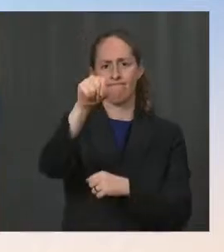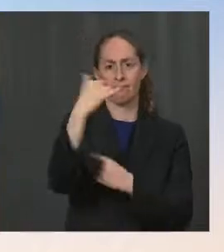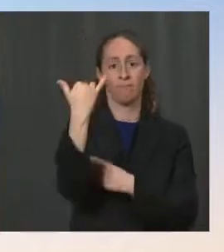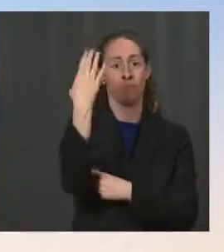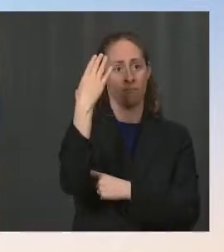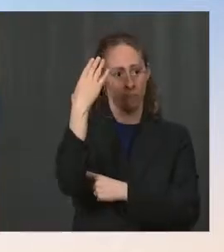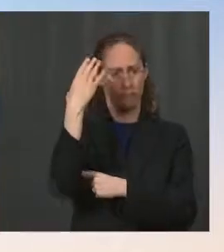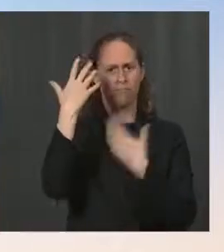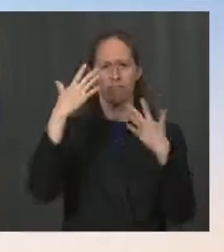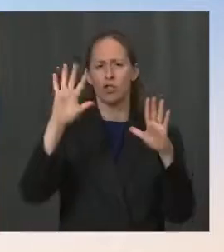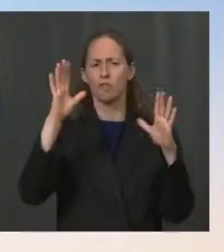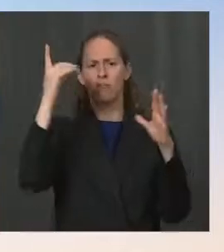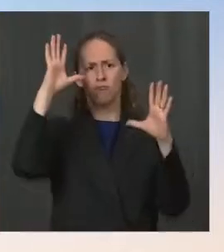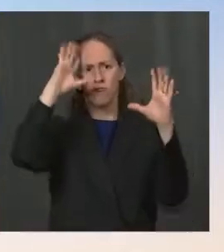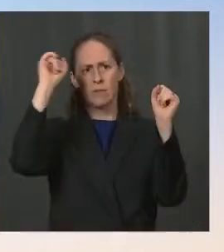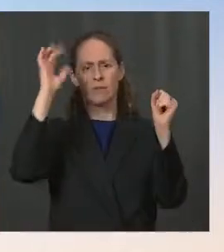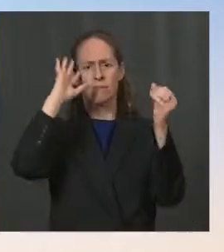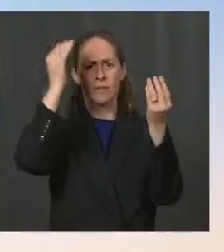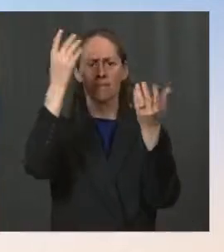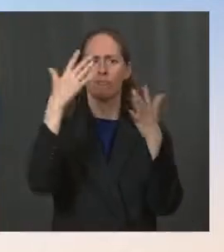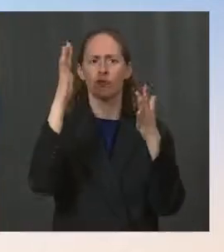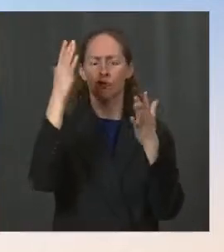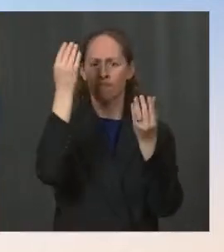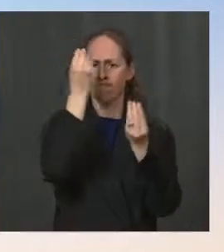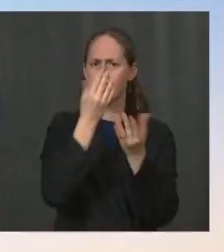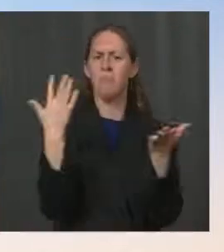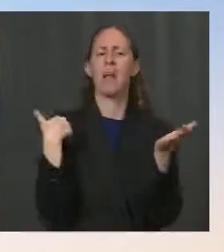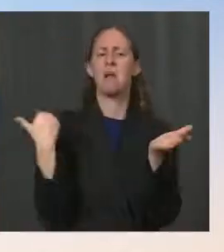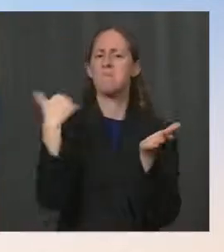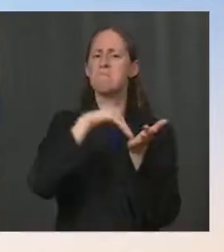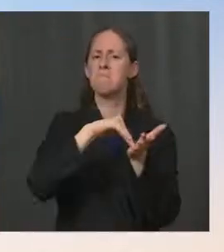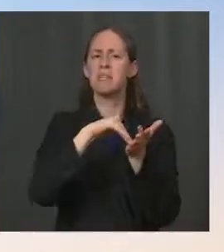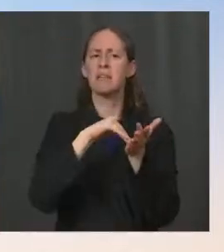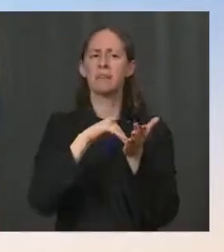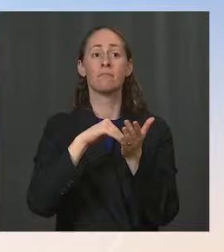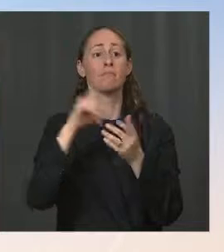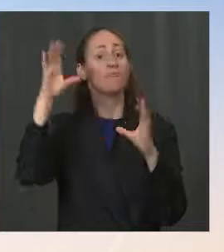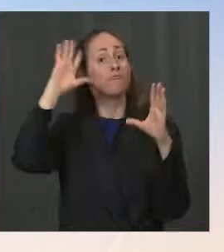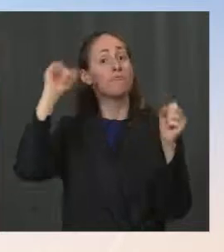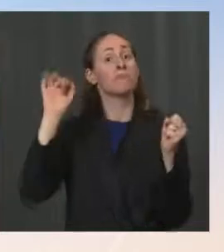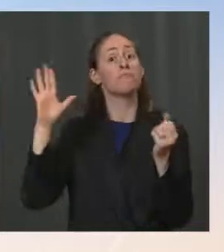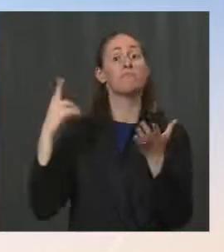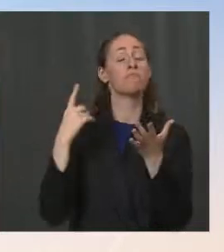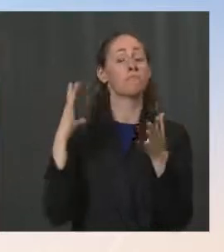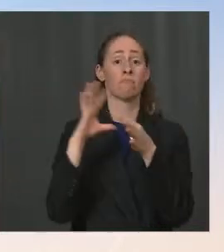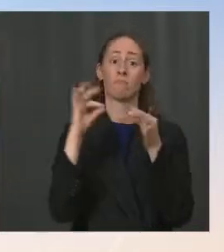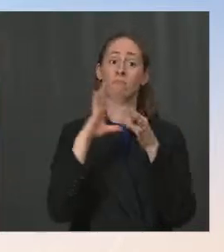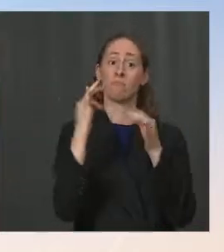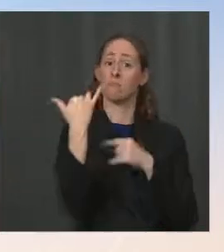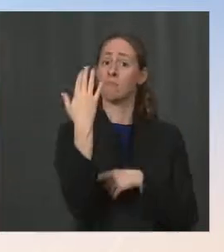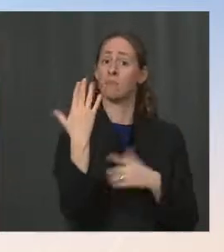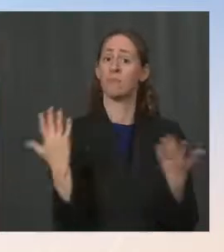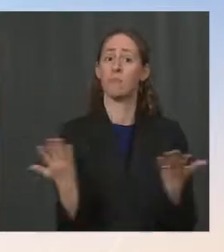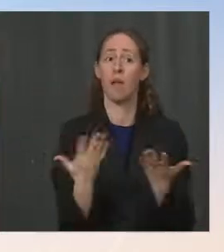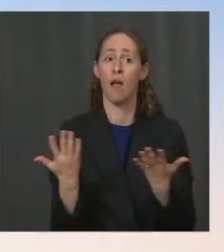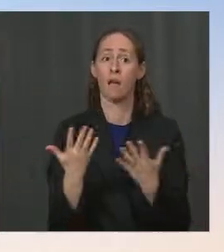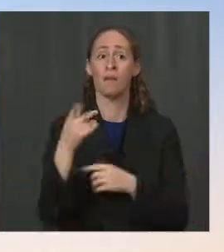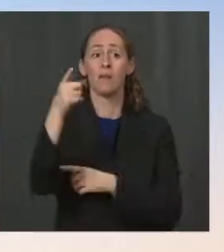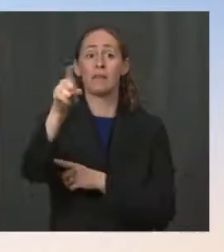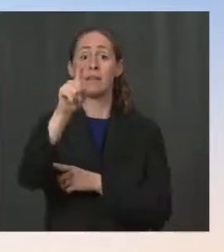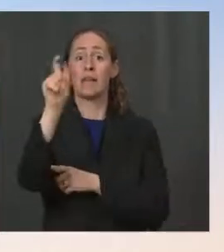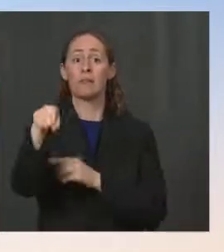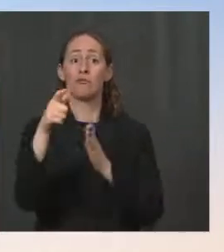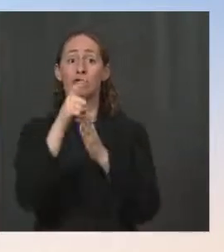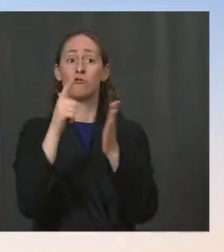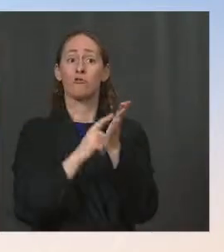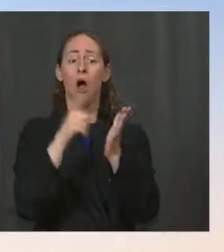the key points, and I will, of course, answer your question. As the president said this morning, this extreme Texas law blatantly violates the